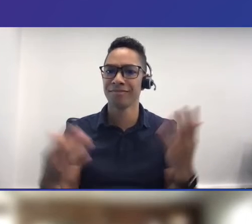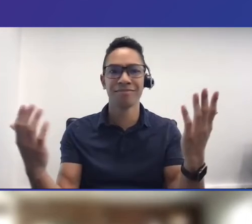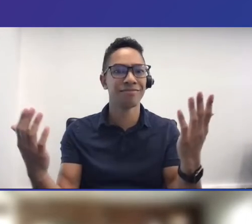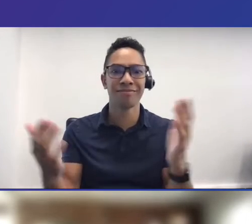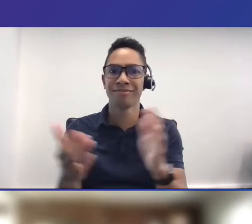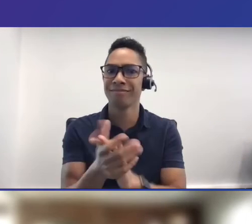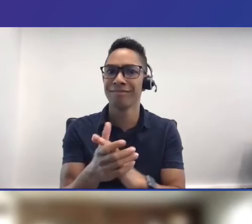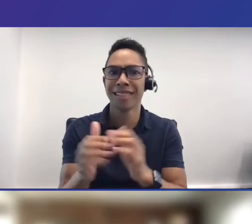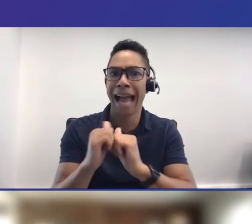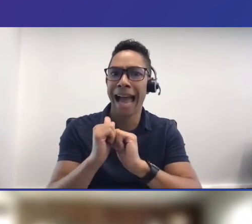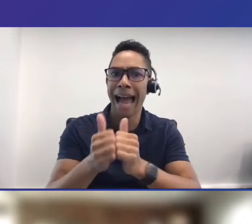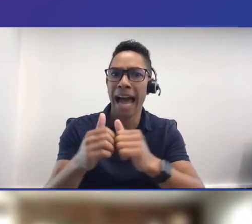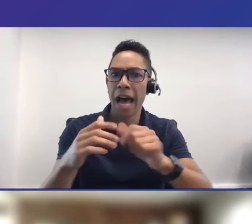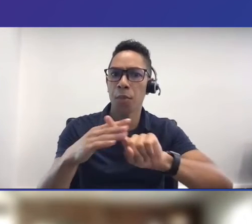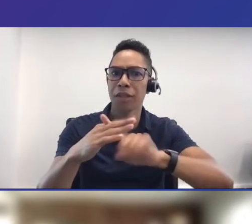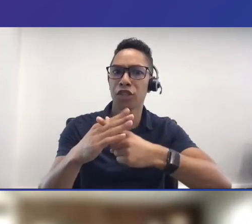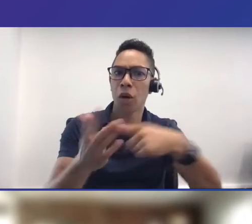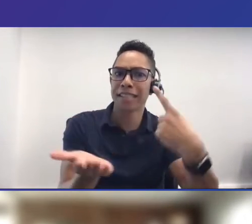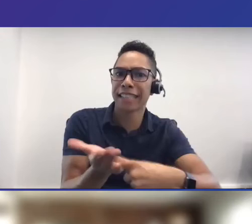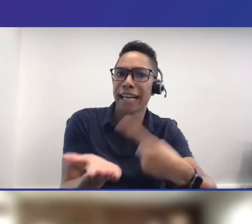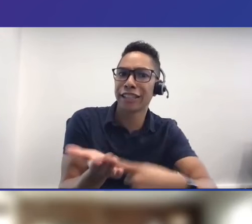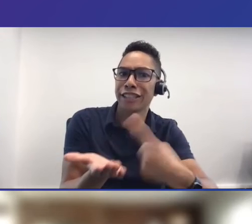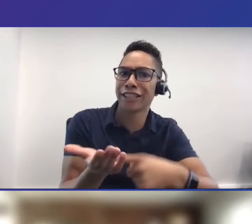do we start our conversation?